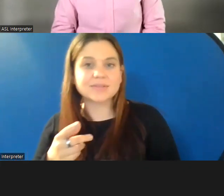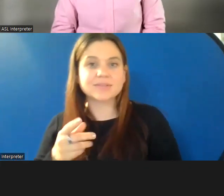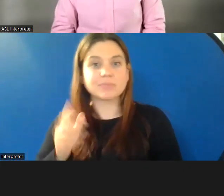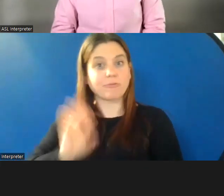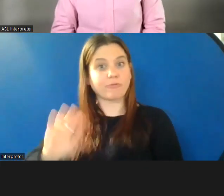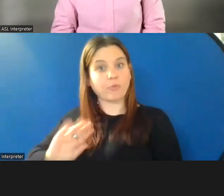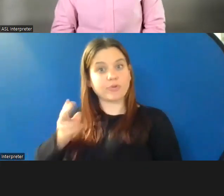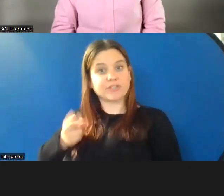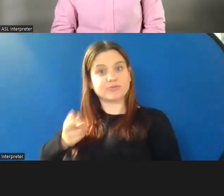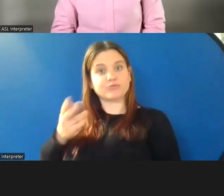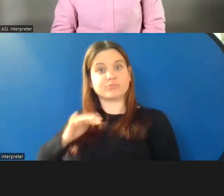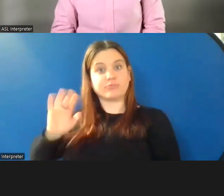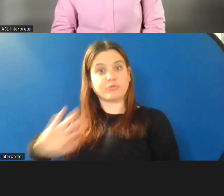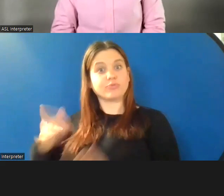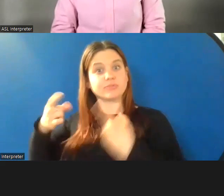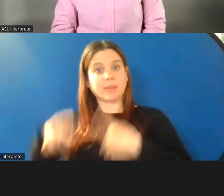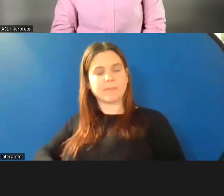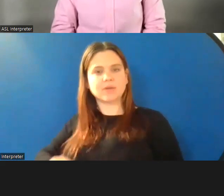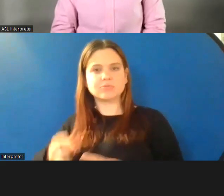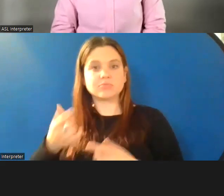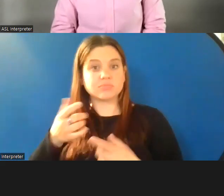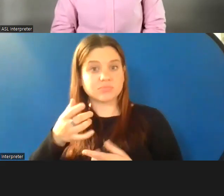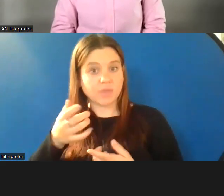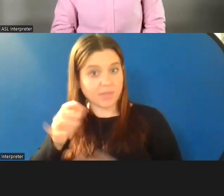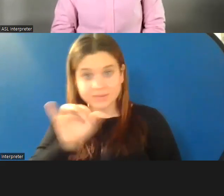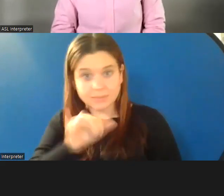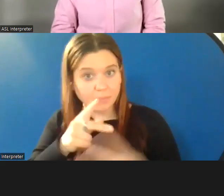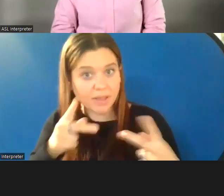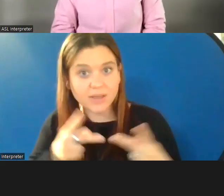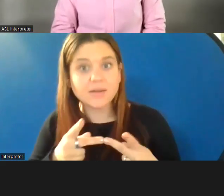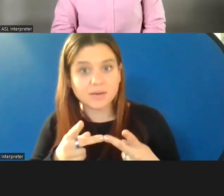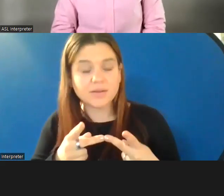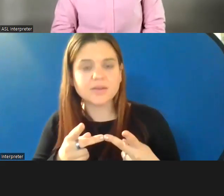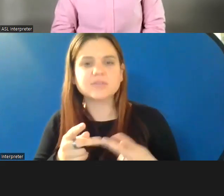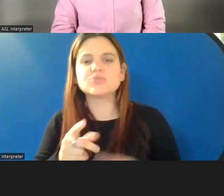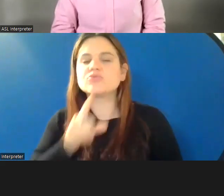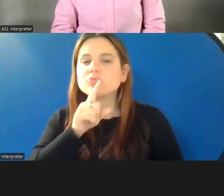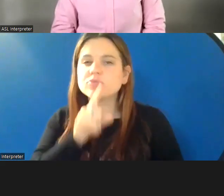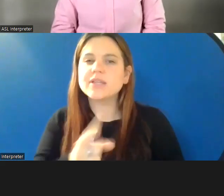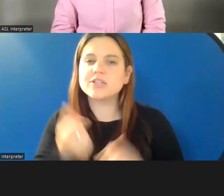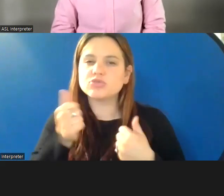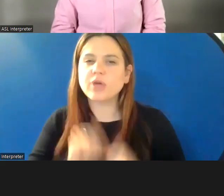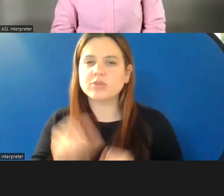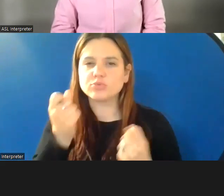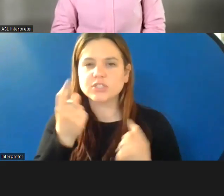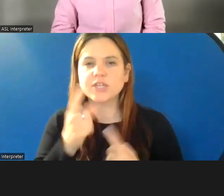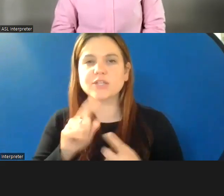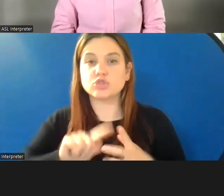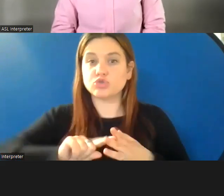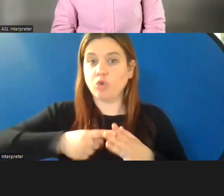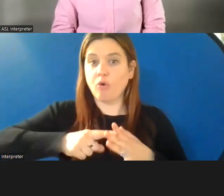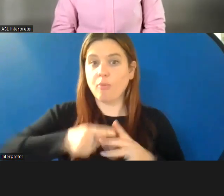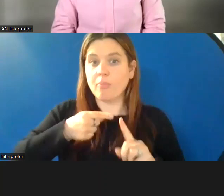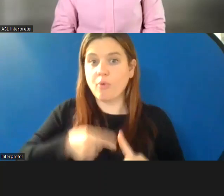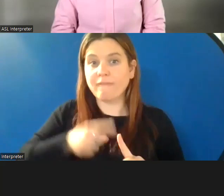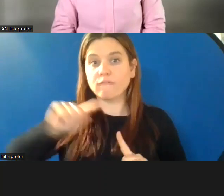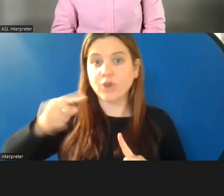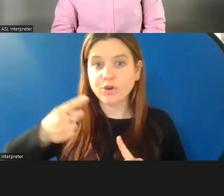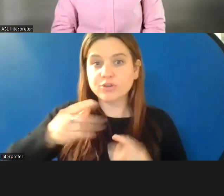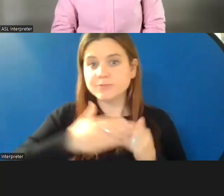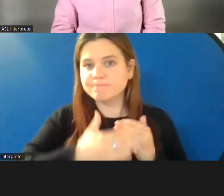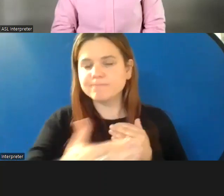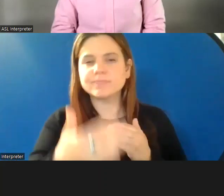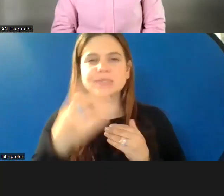implemented fire. And so really understanding those baselines is going to help us evaluate over time those